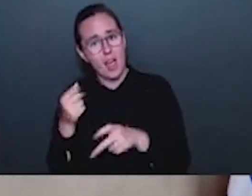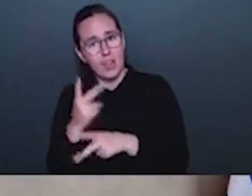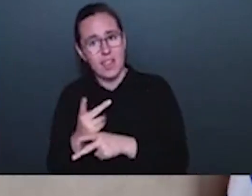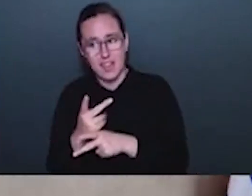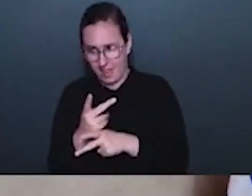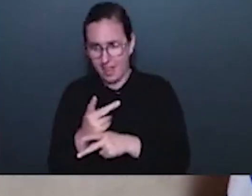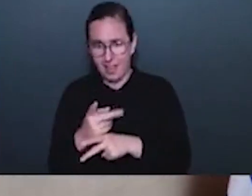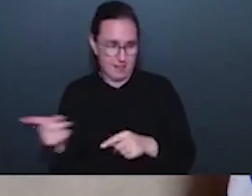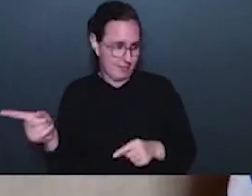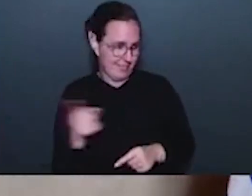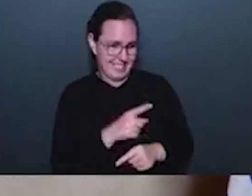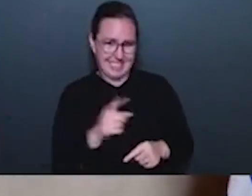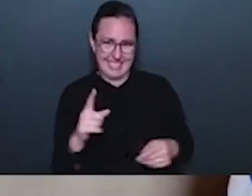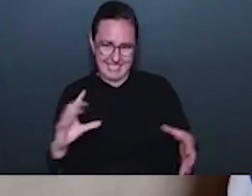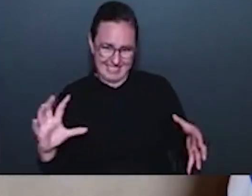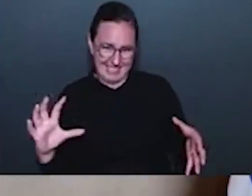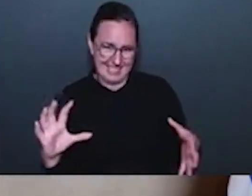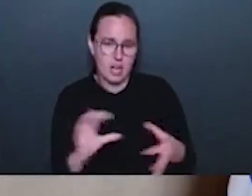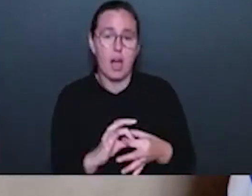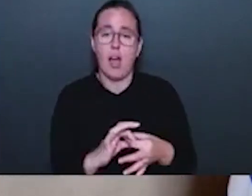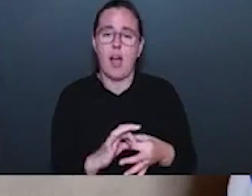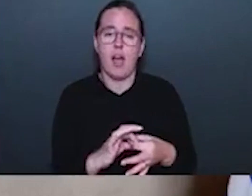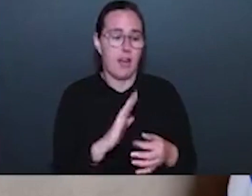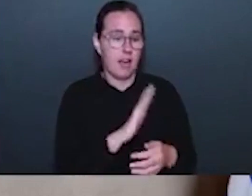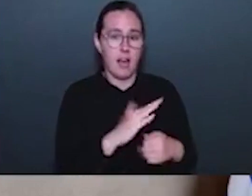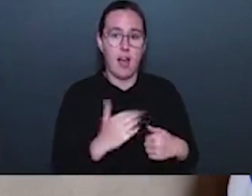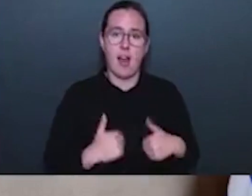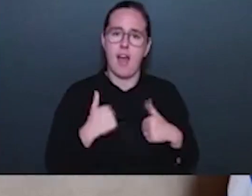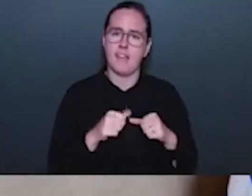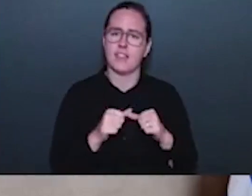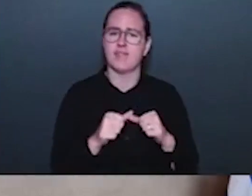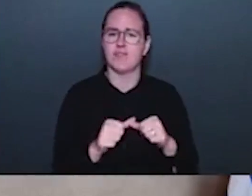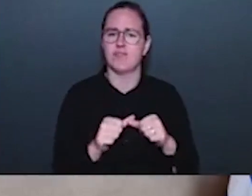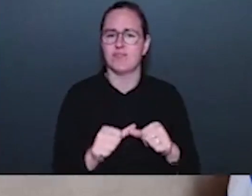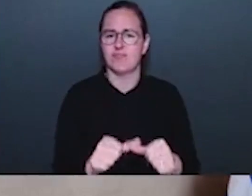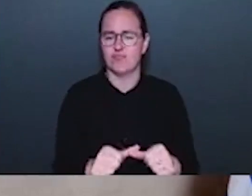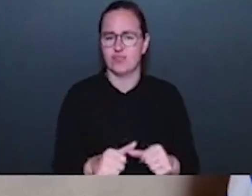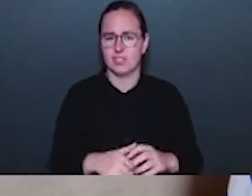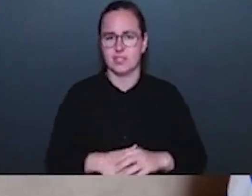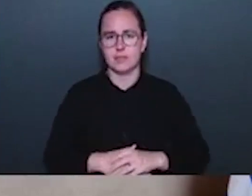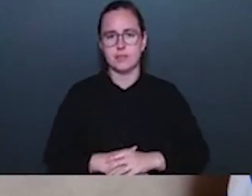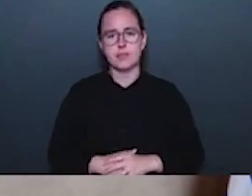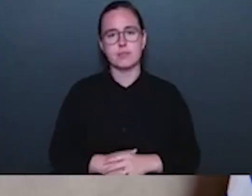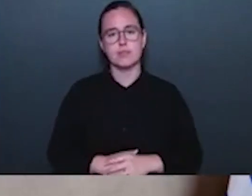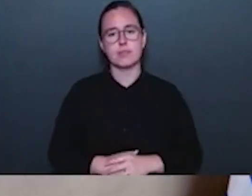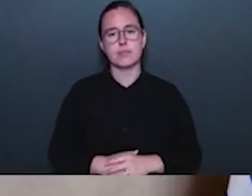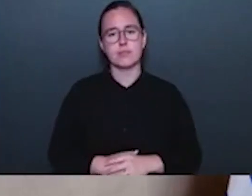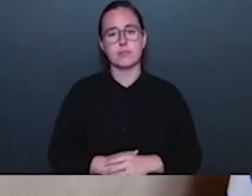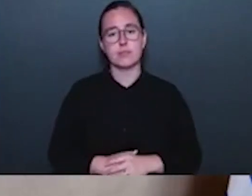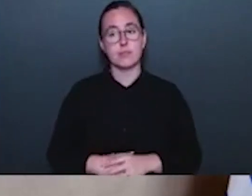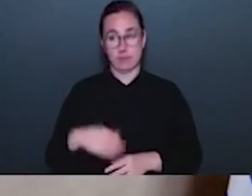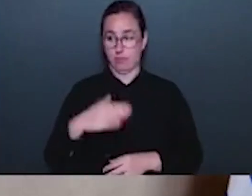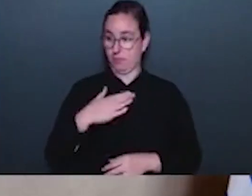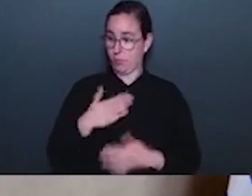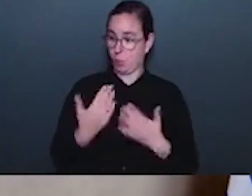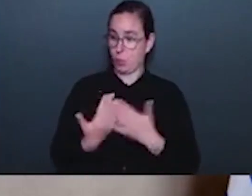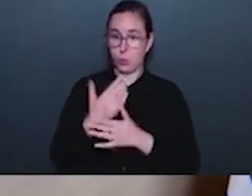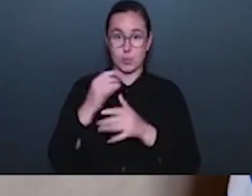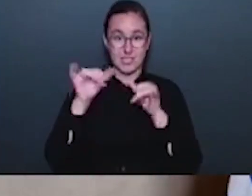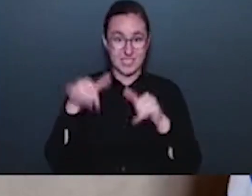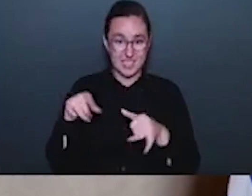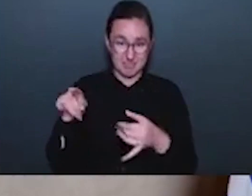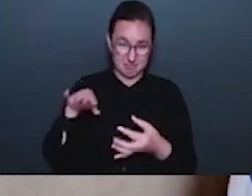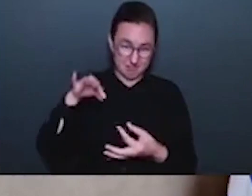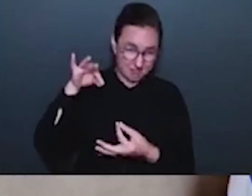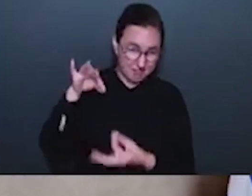the crises that we're dealing with overnight. But it is a philosophical and an important step that